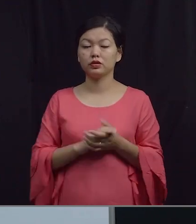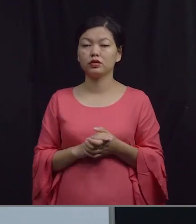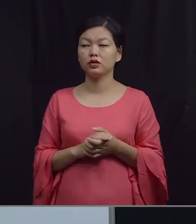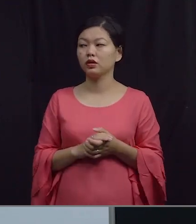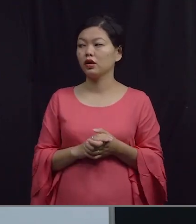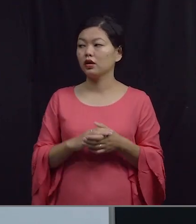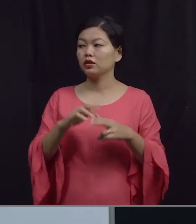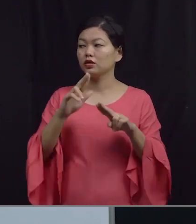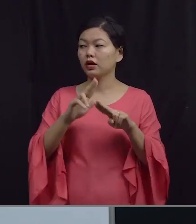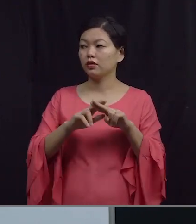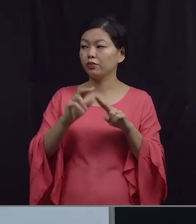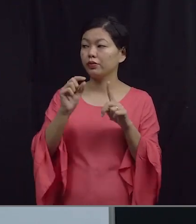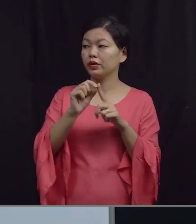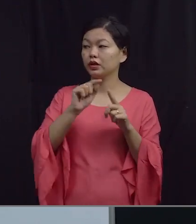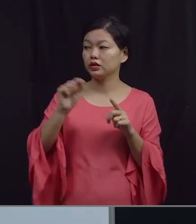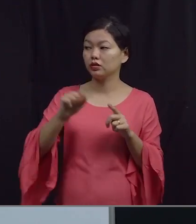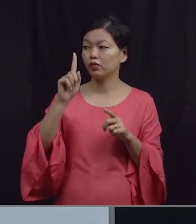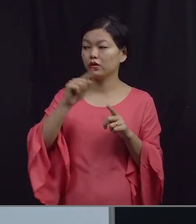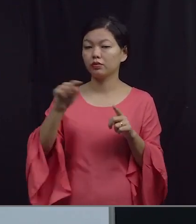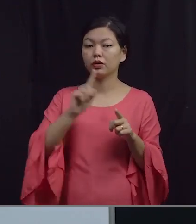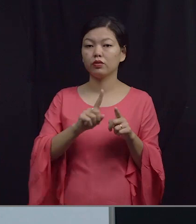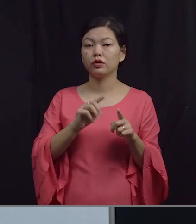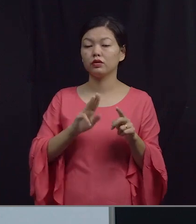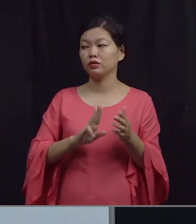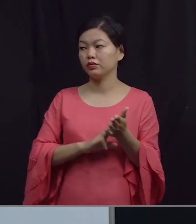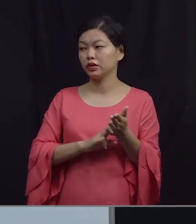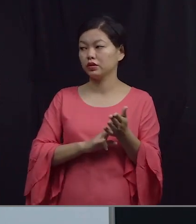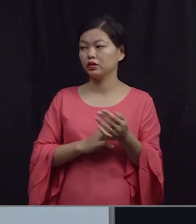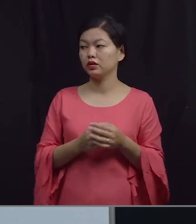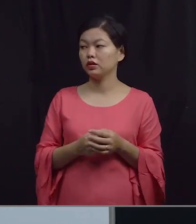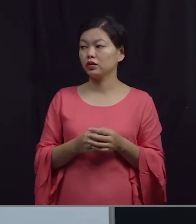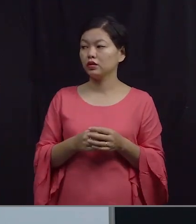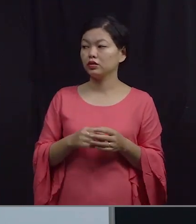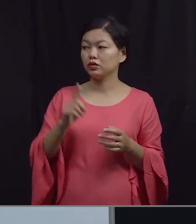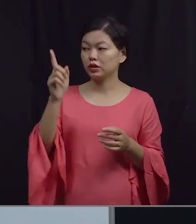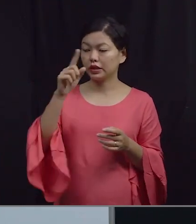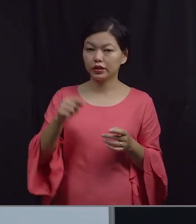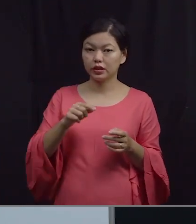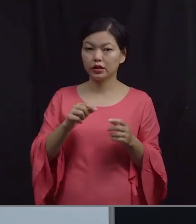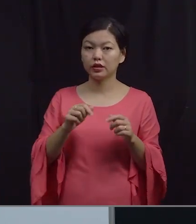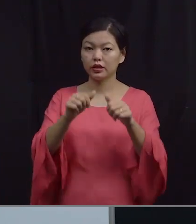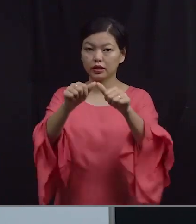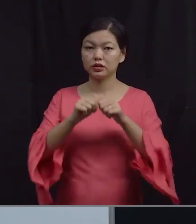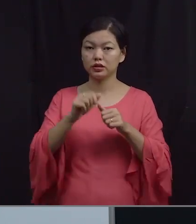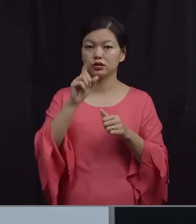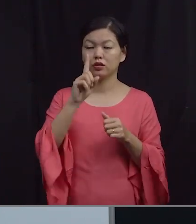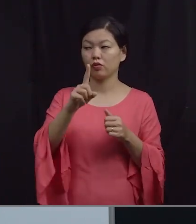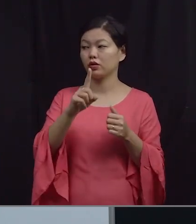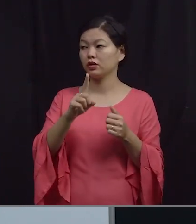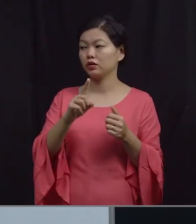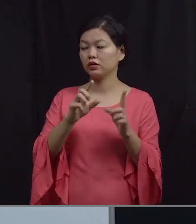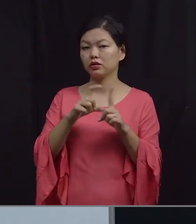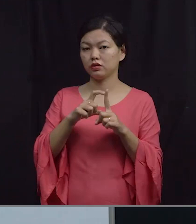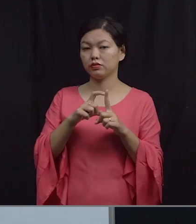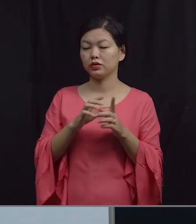meter. So this will give us 1 meter inverse is nothing but 1 diopter. So 1 diopter means the power of lens.